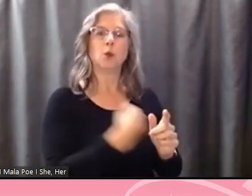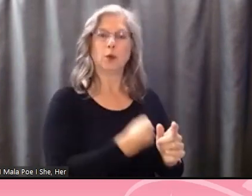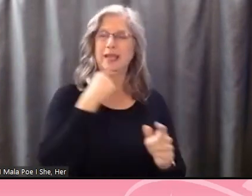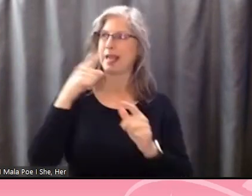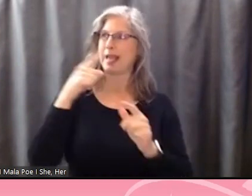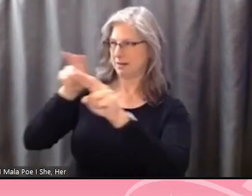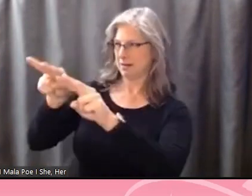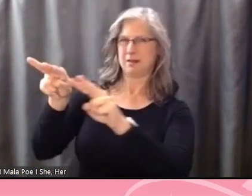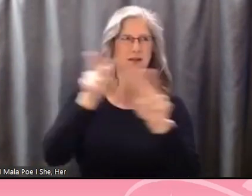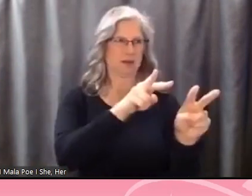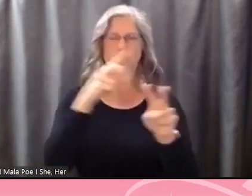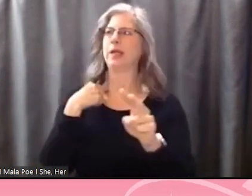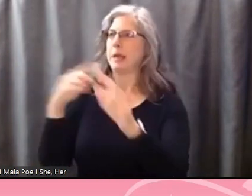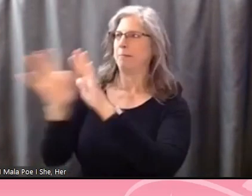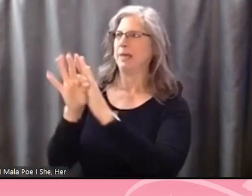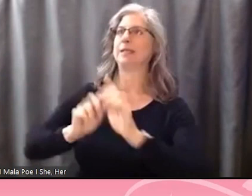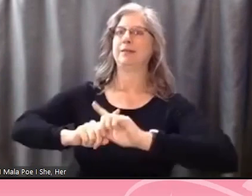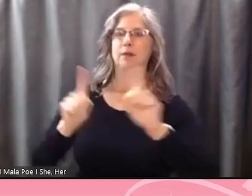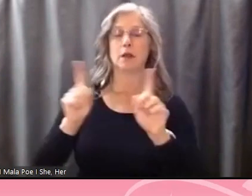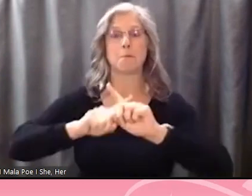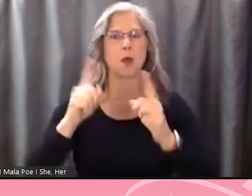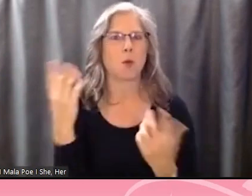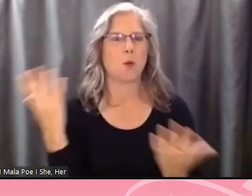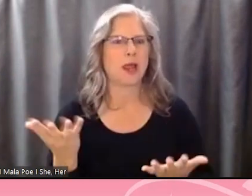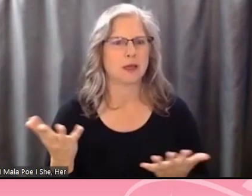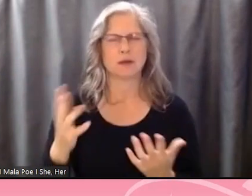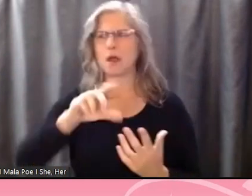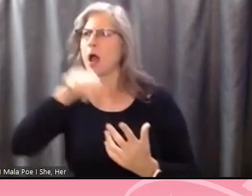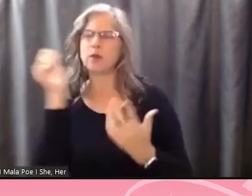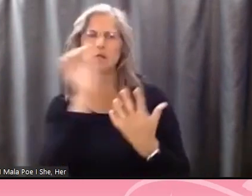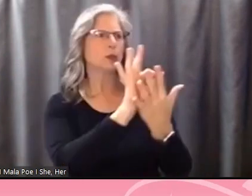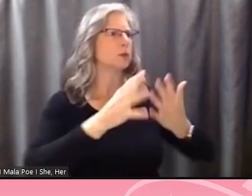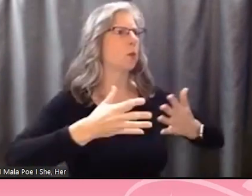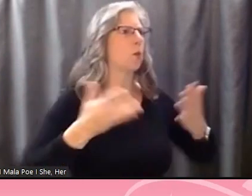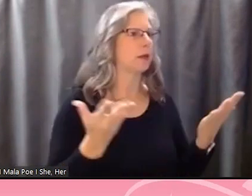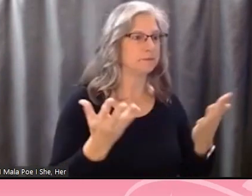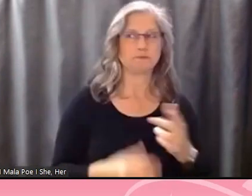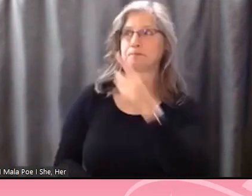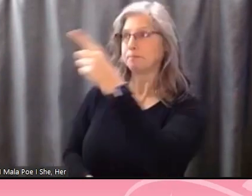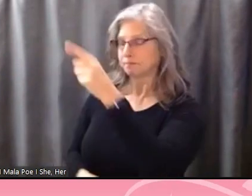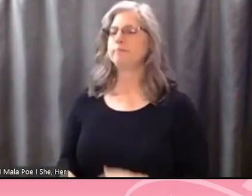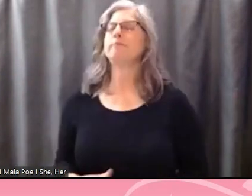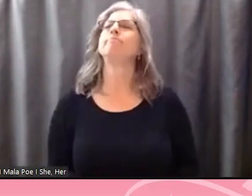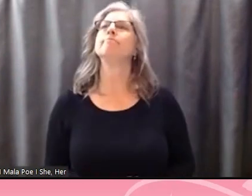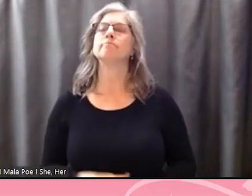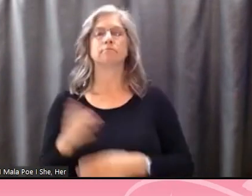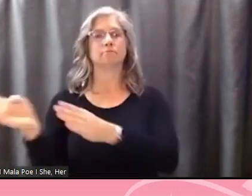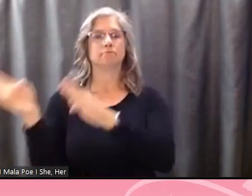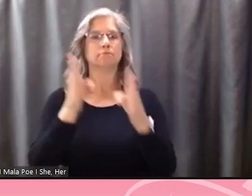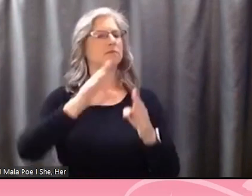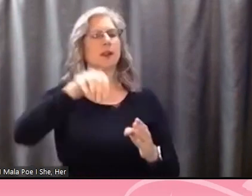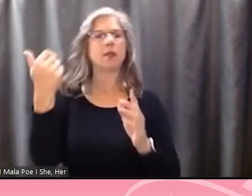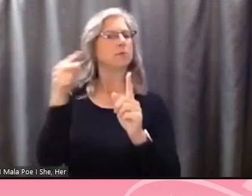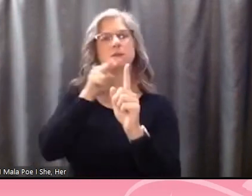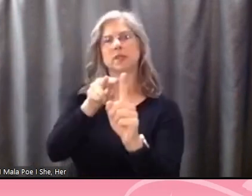differently. But wait, what is the other choice? Well, the other choice is just another